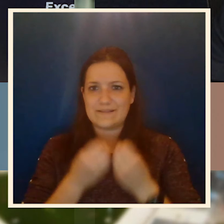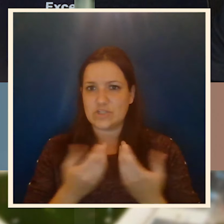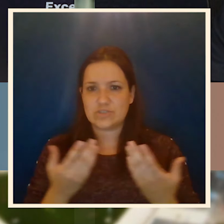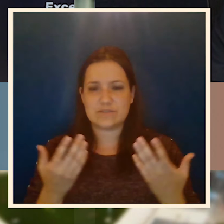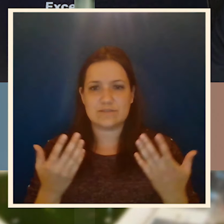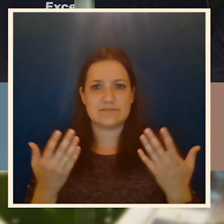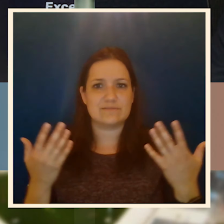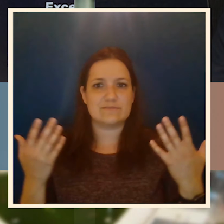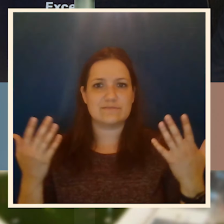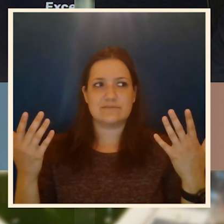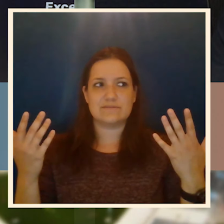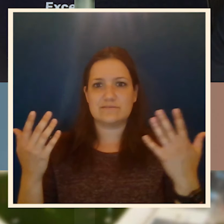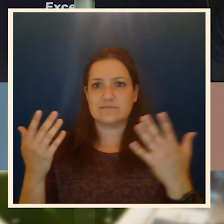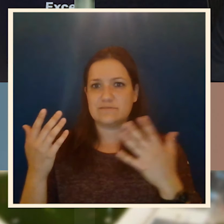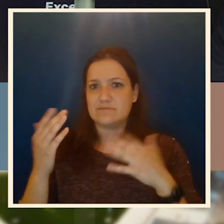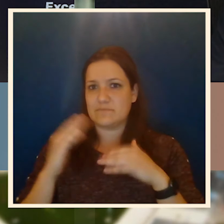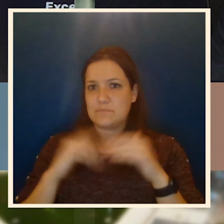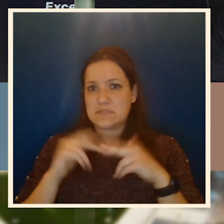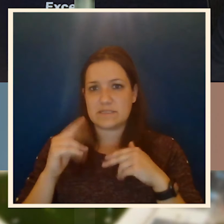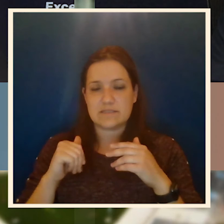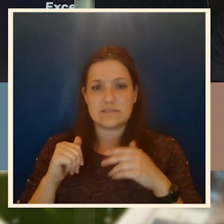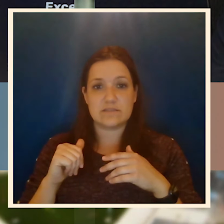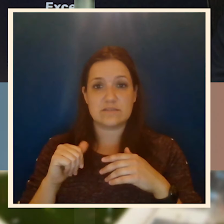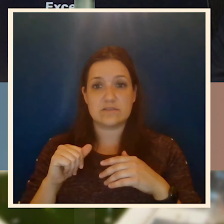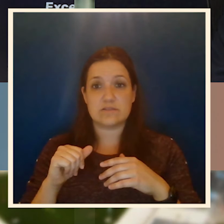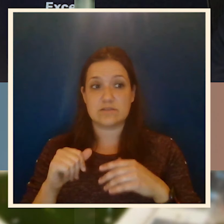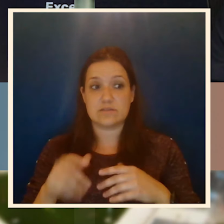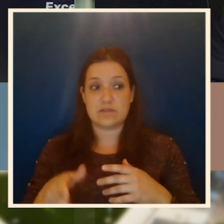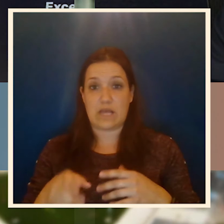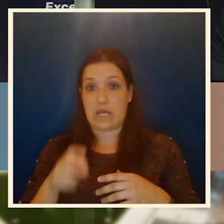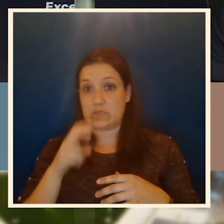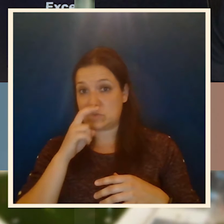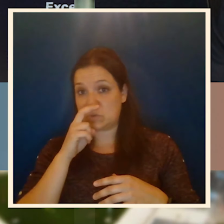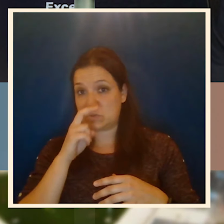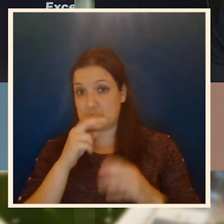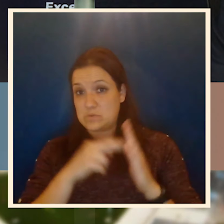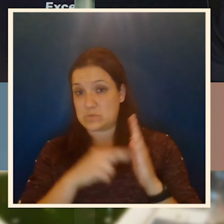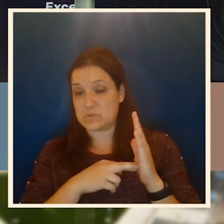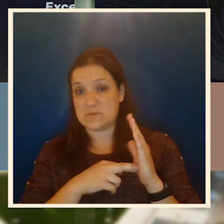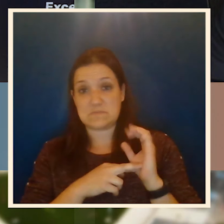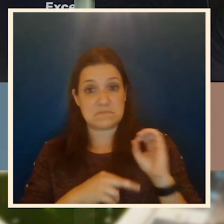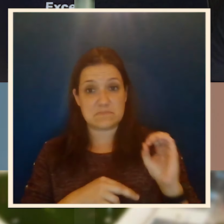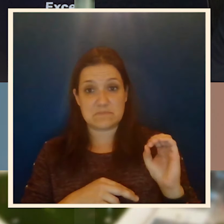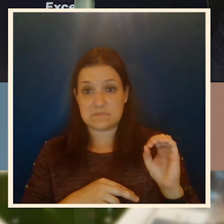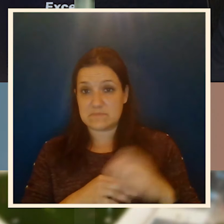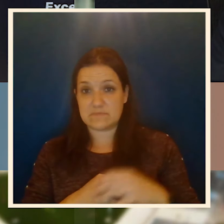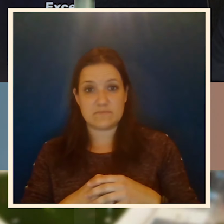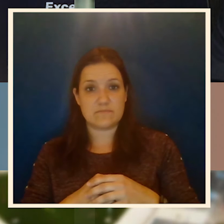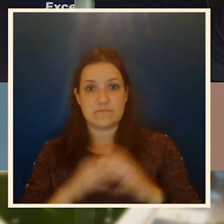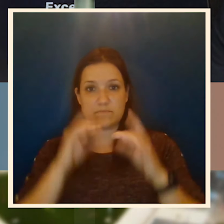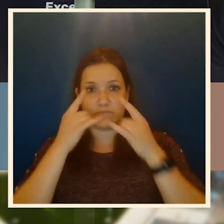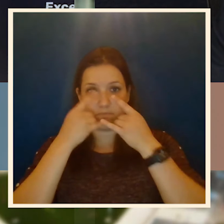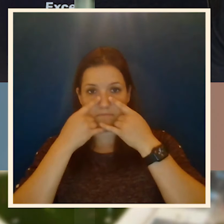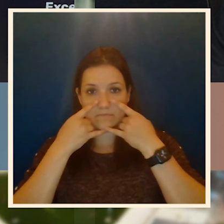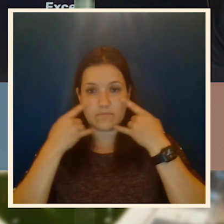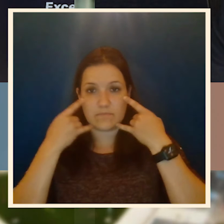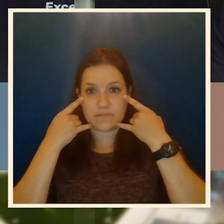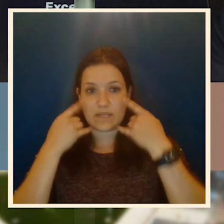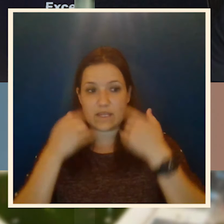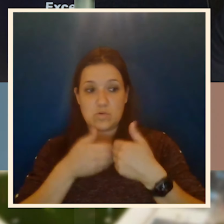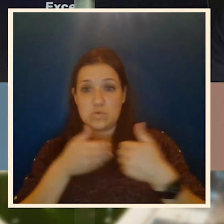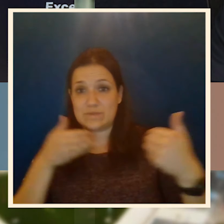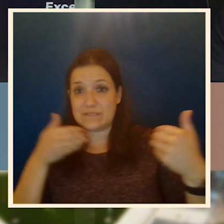of virtually all businesses, all organizations, facilities have no restrictions